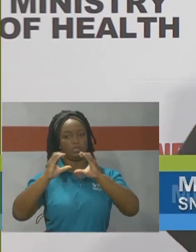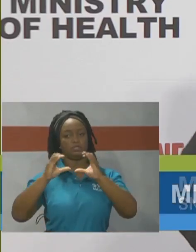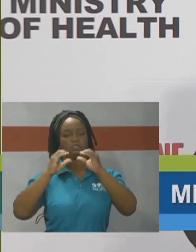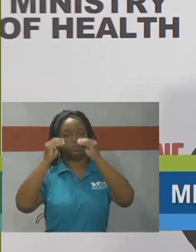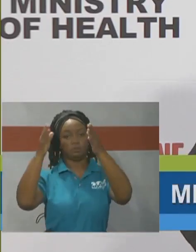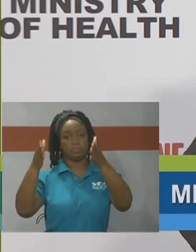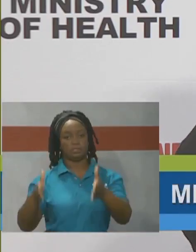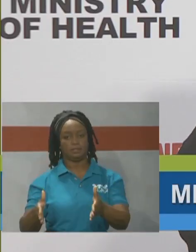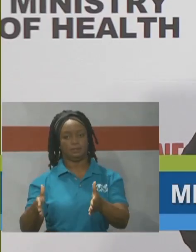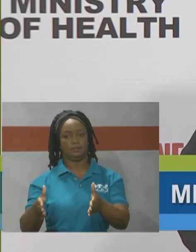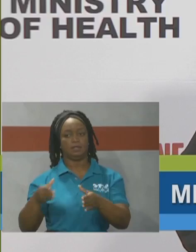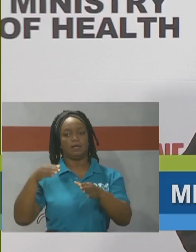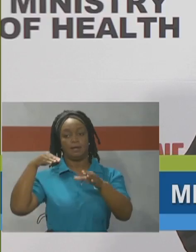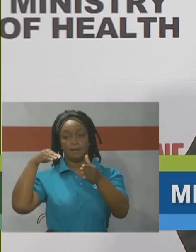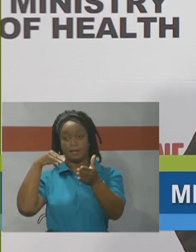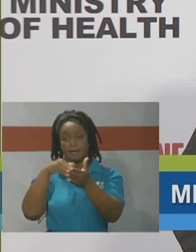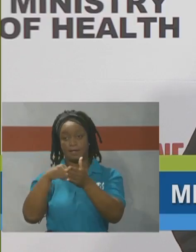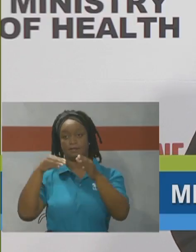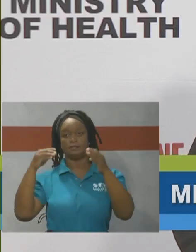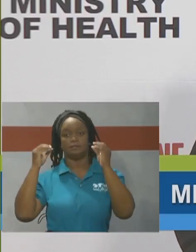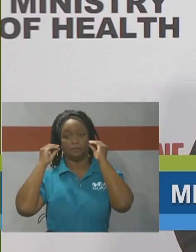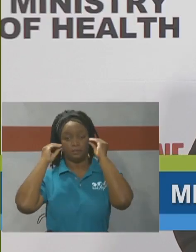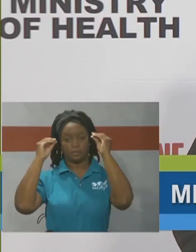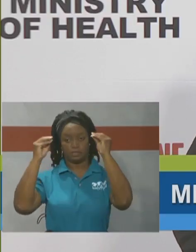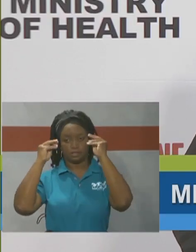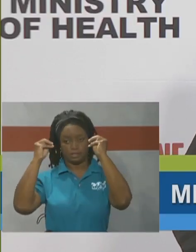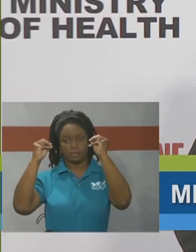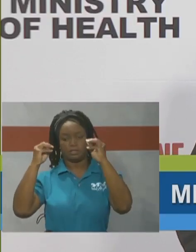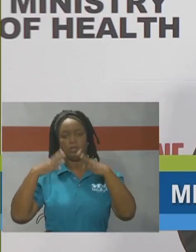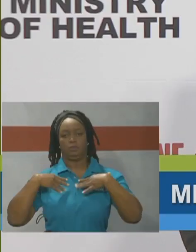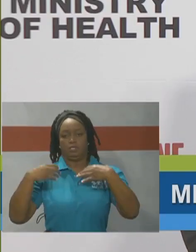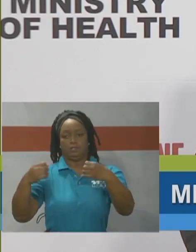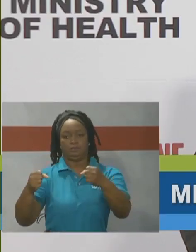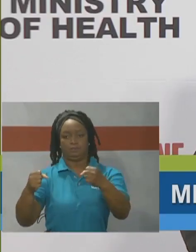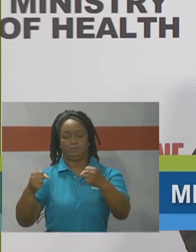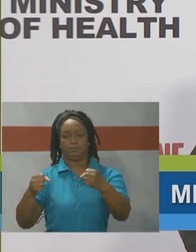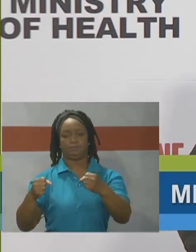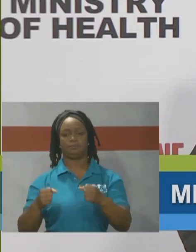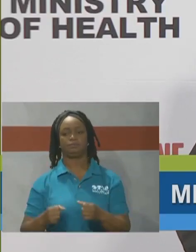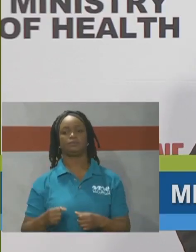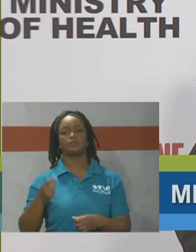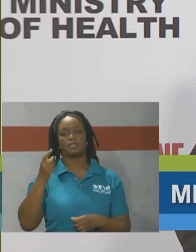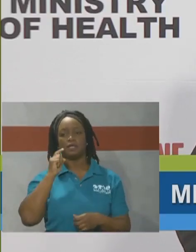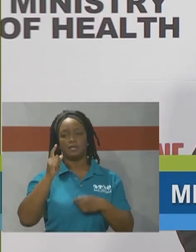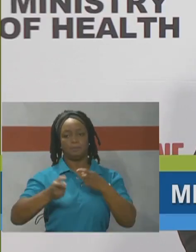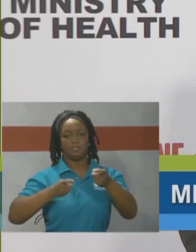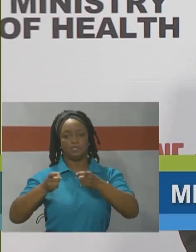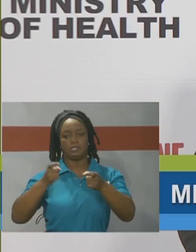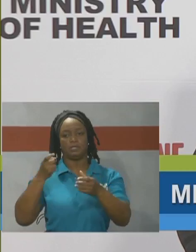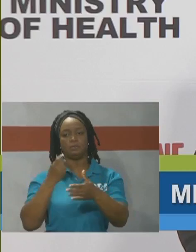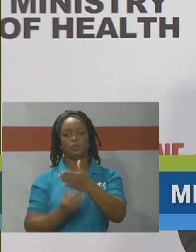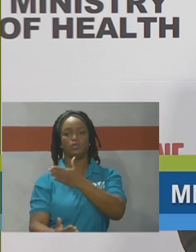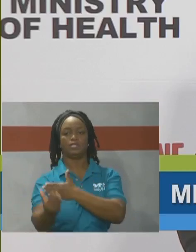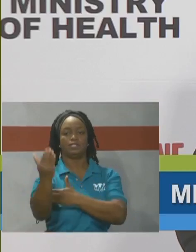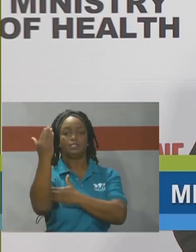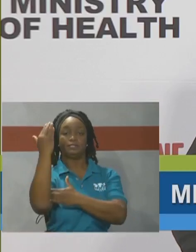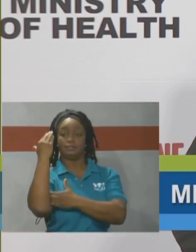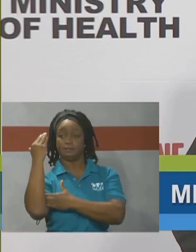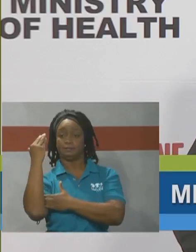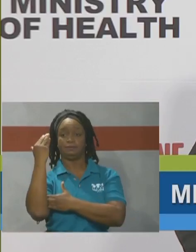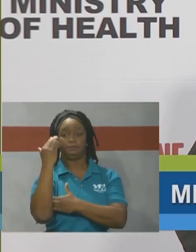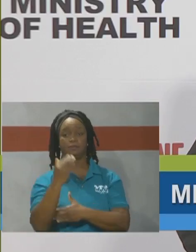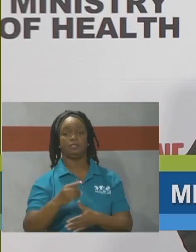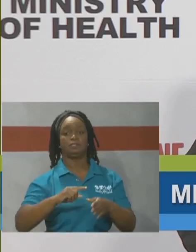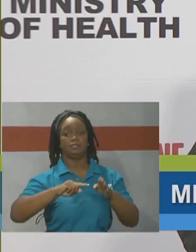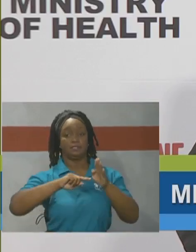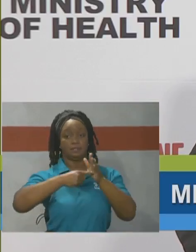Senior Corporate Communications Officer in the Ministry of Health, and I will be the moderator for this morning's conference. We begin with